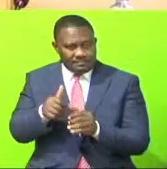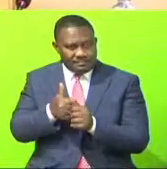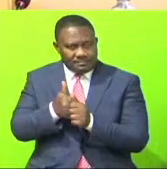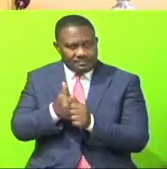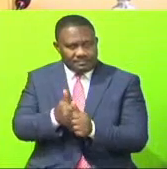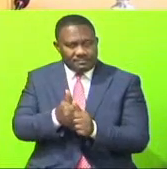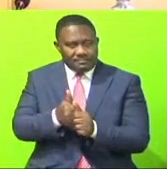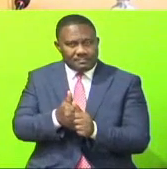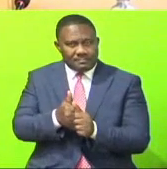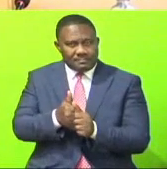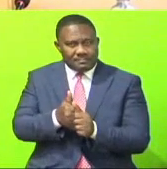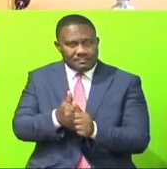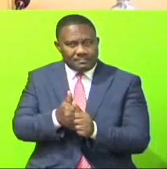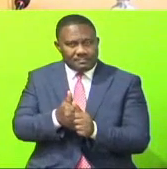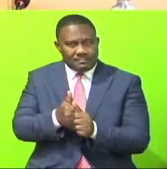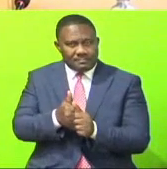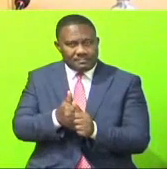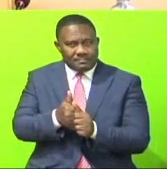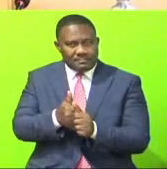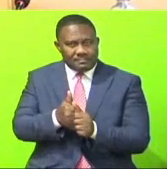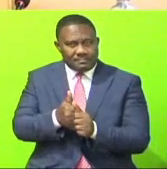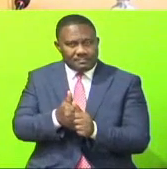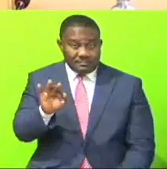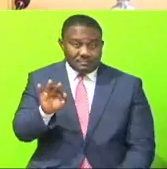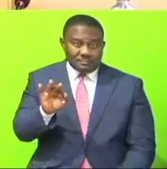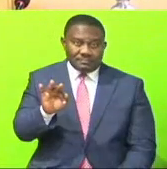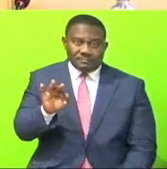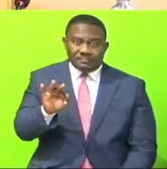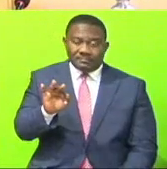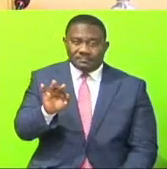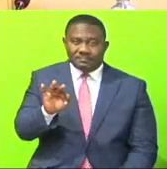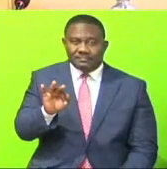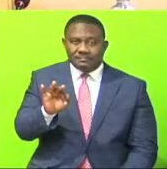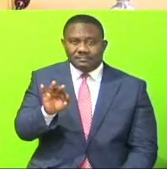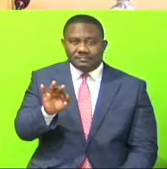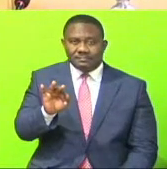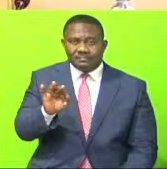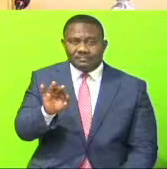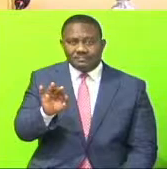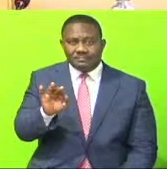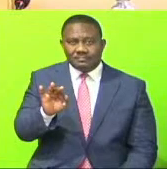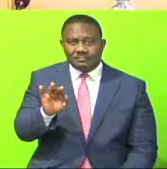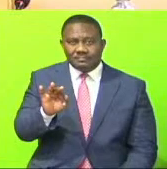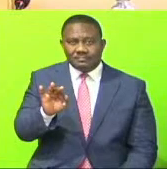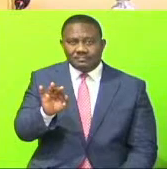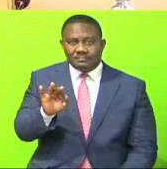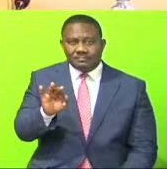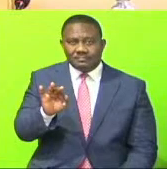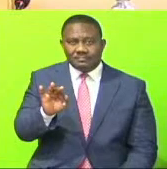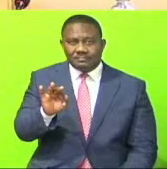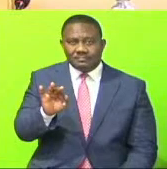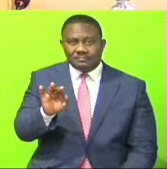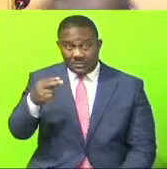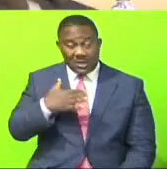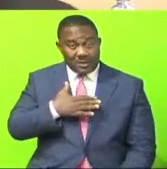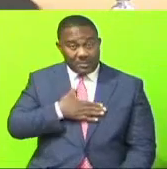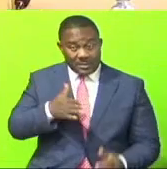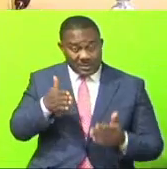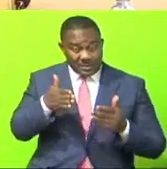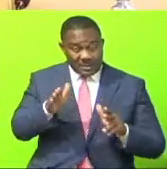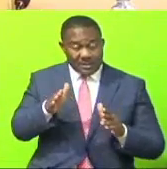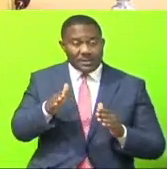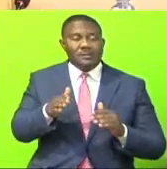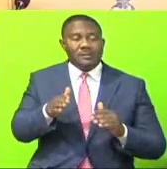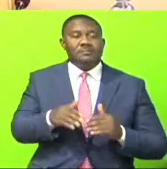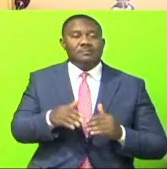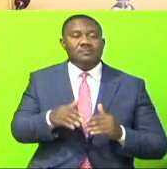and G and H of the Constitution. And with your permission, if I may read, the Speaker